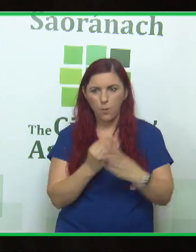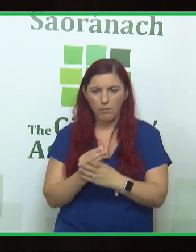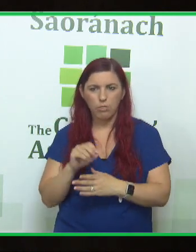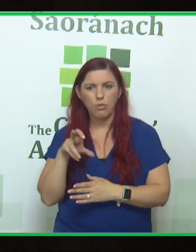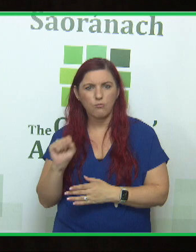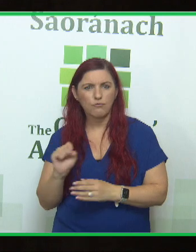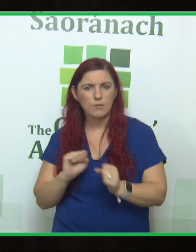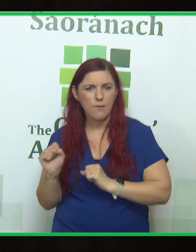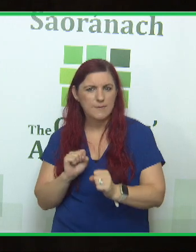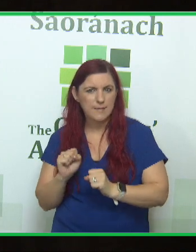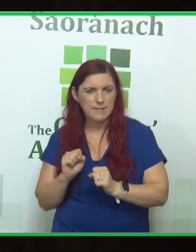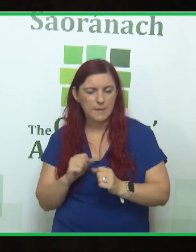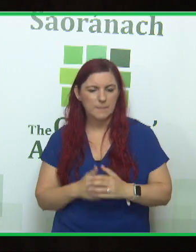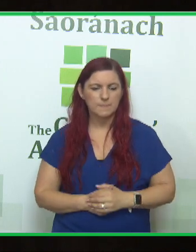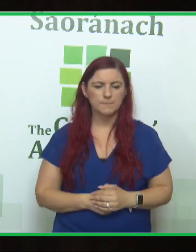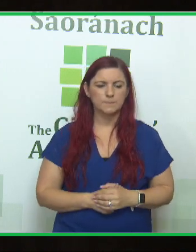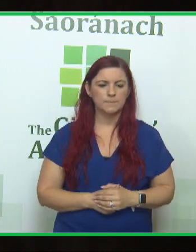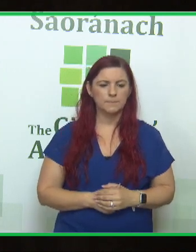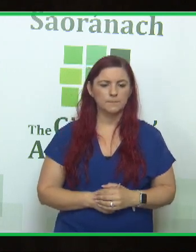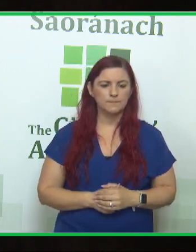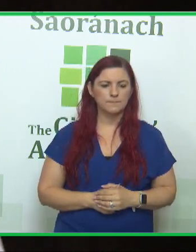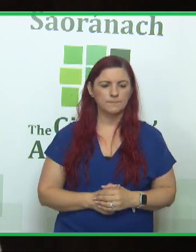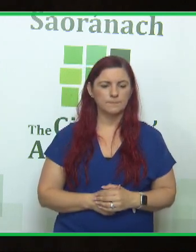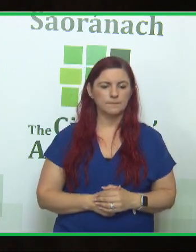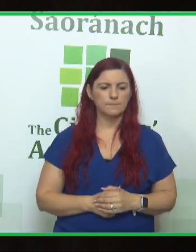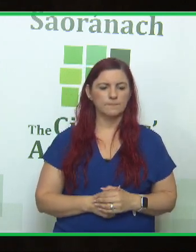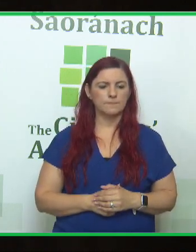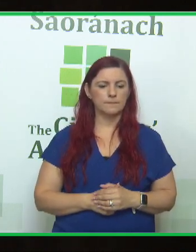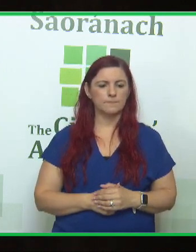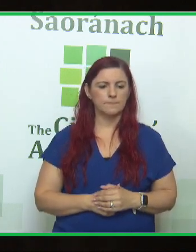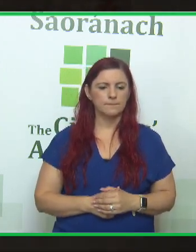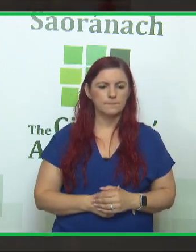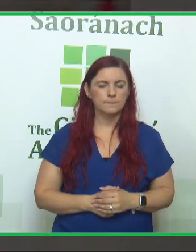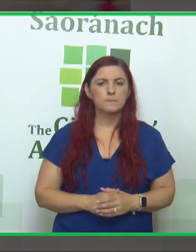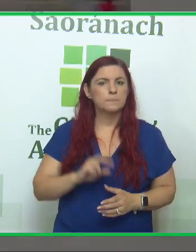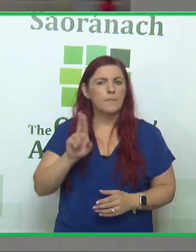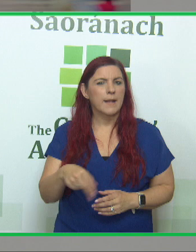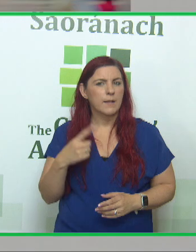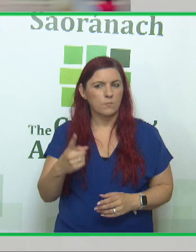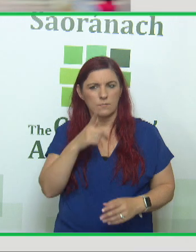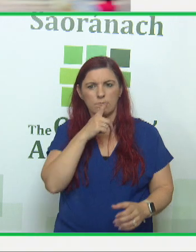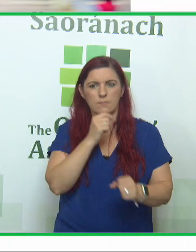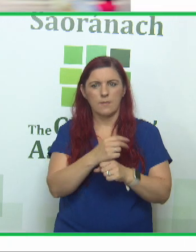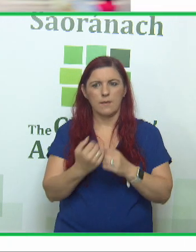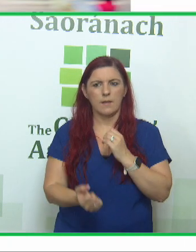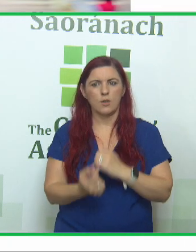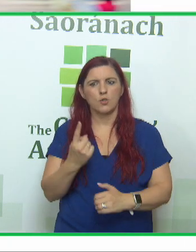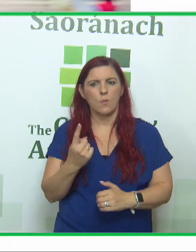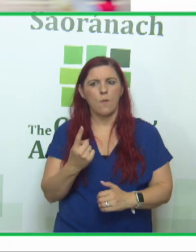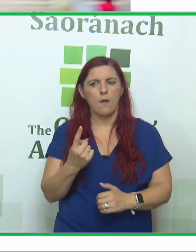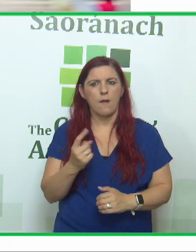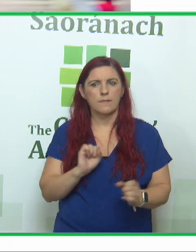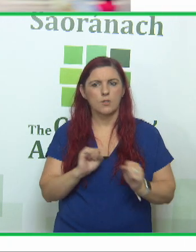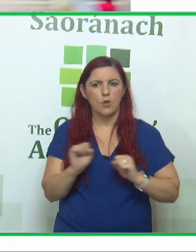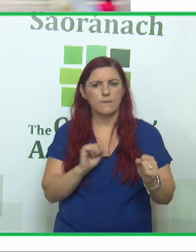into our work and develop synergies. So my next point is about the issue of services